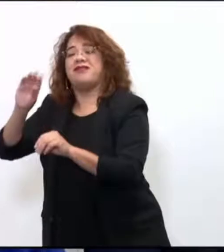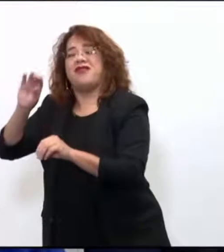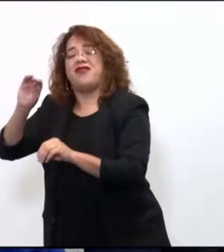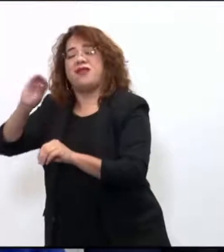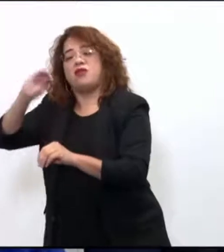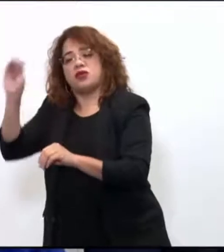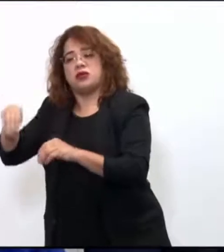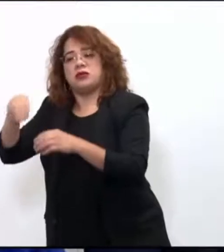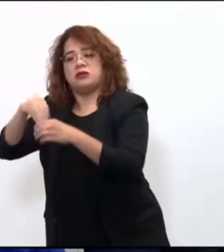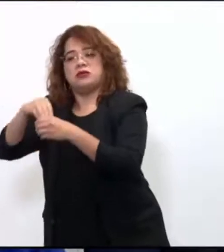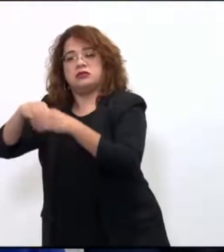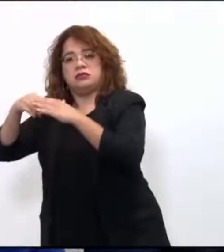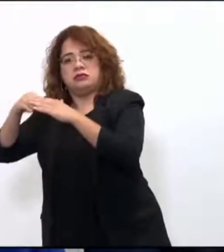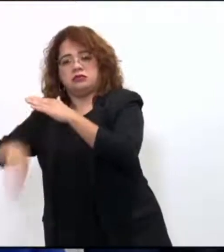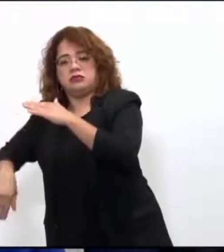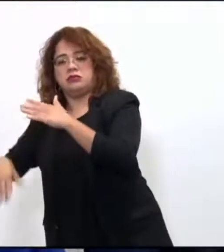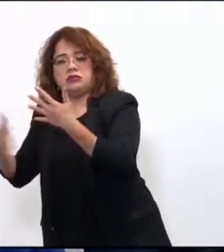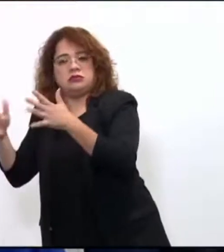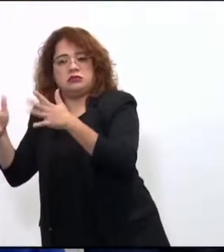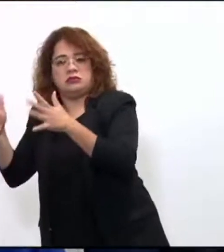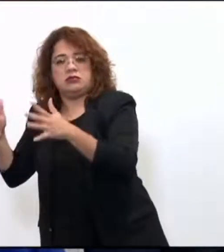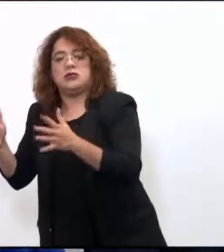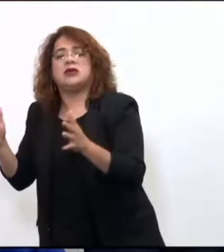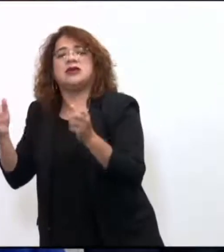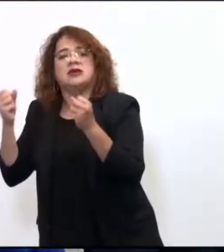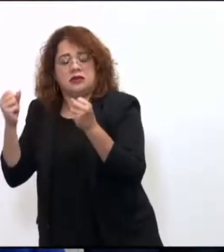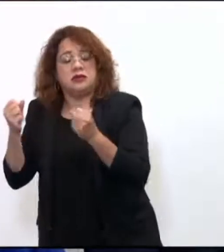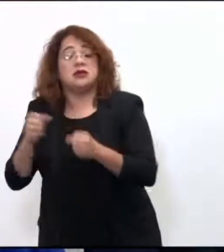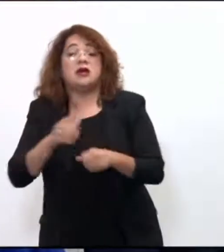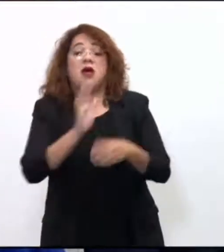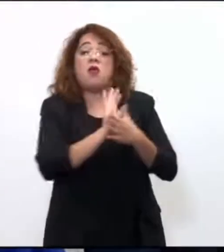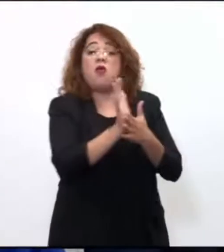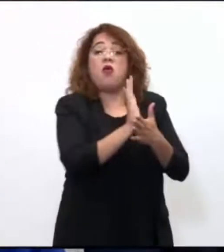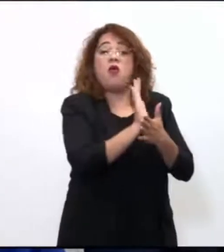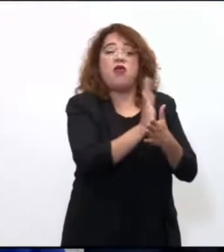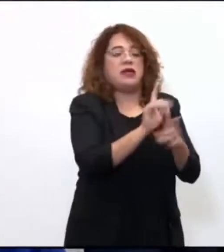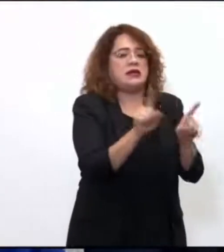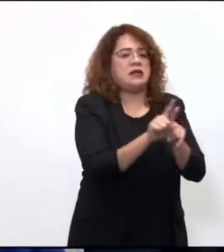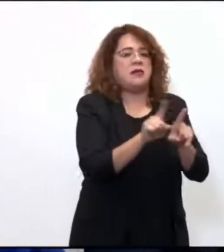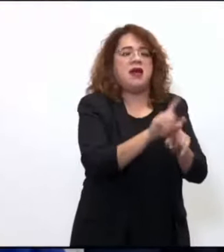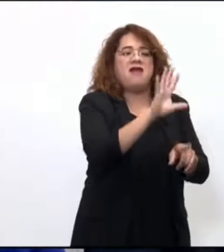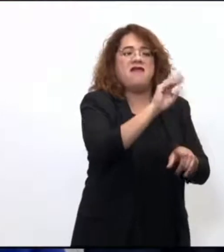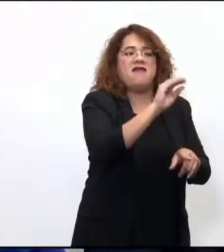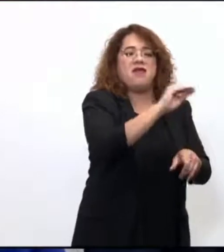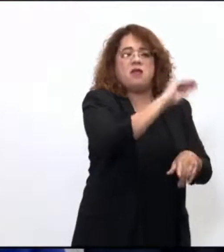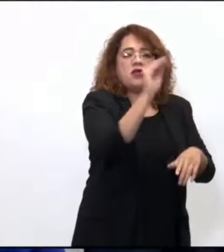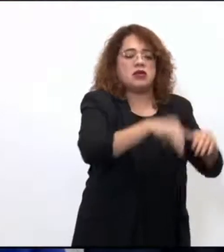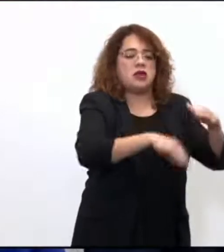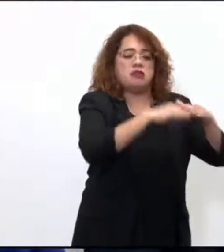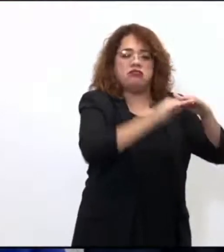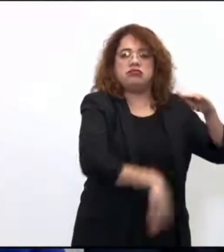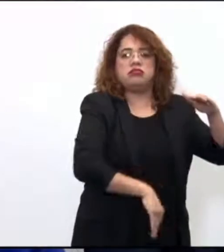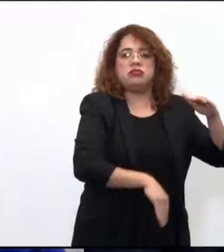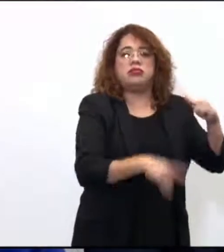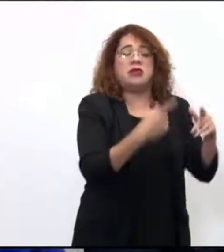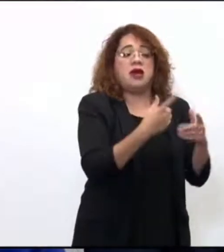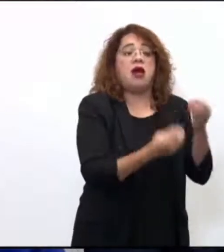Movie theaters may operate with capacity limited to 50% of the maximum occupancy.